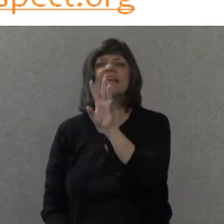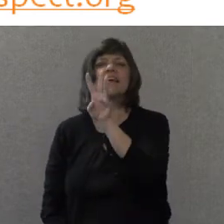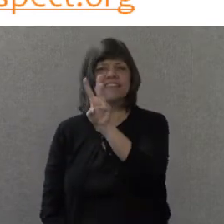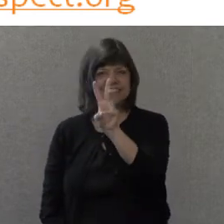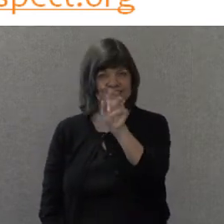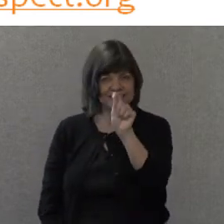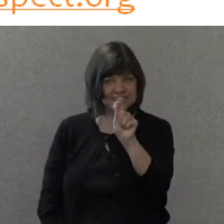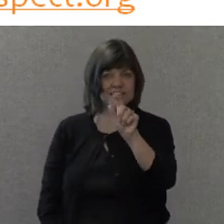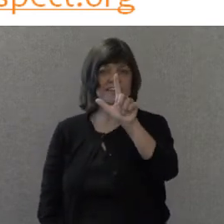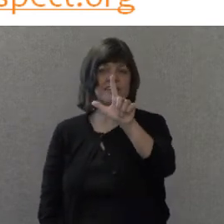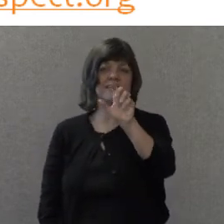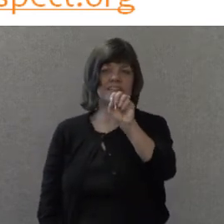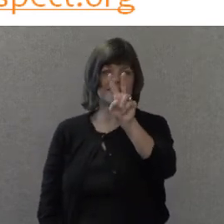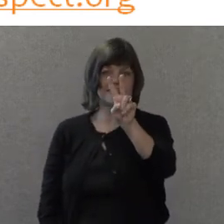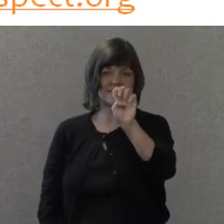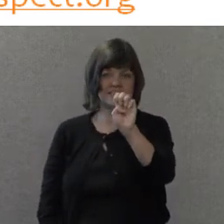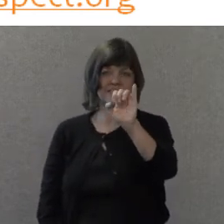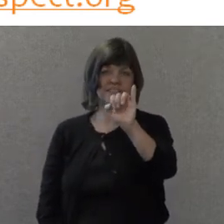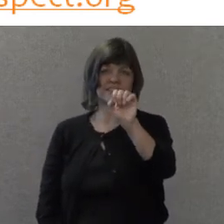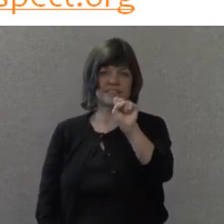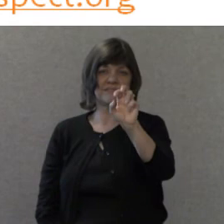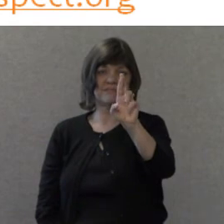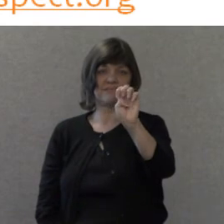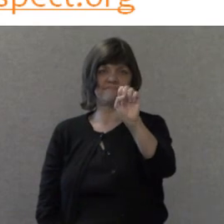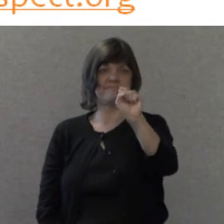Additionally, you can visit